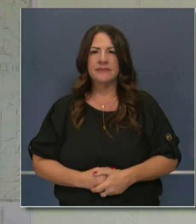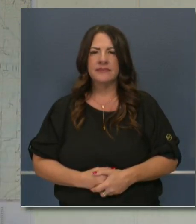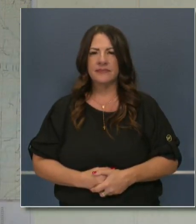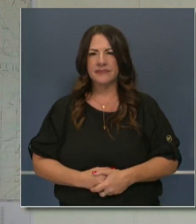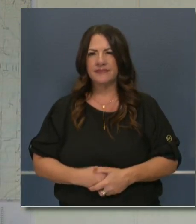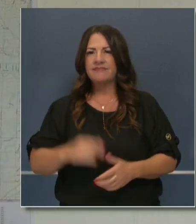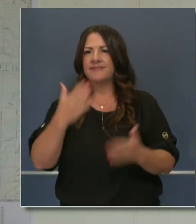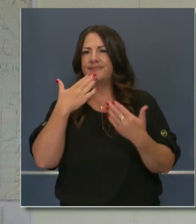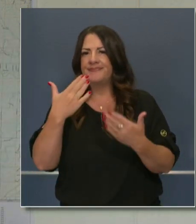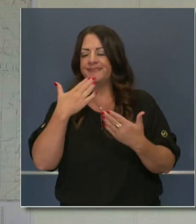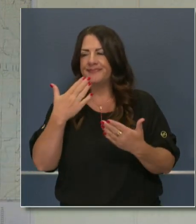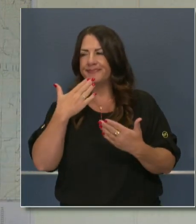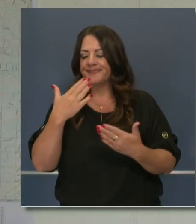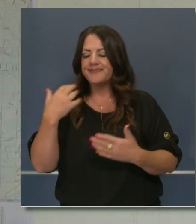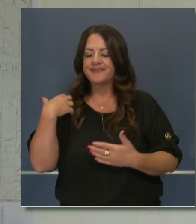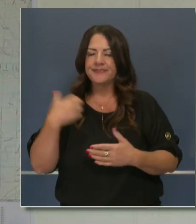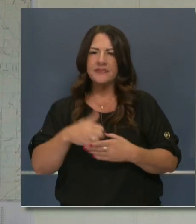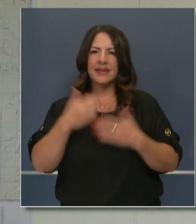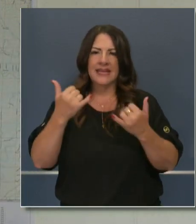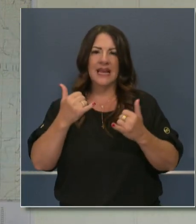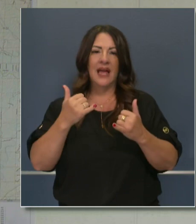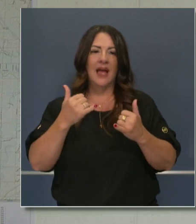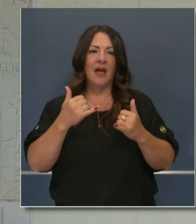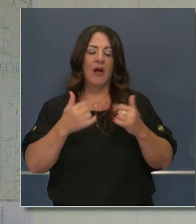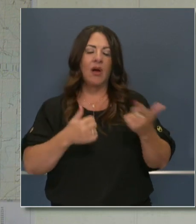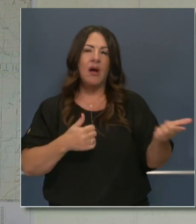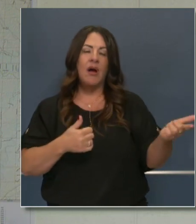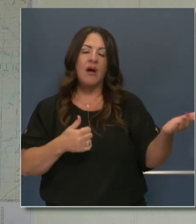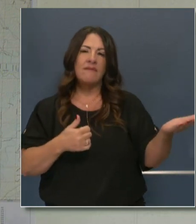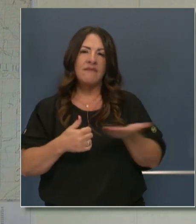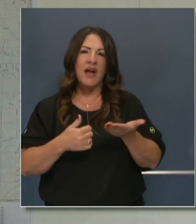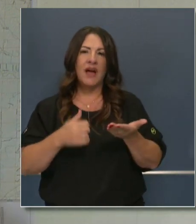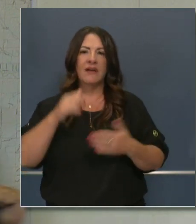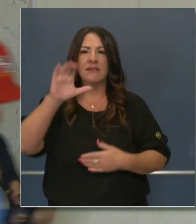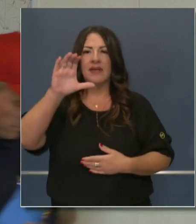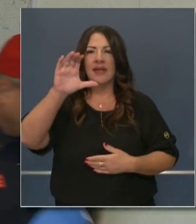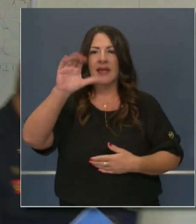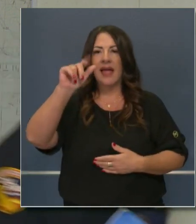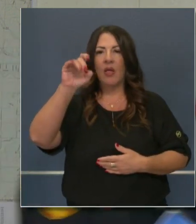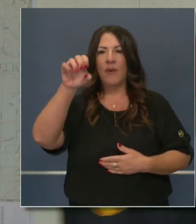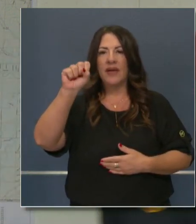Thank you, Chief. Now we'd like to invite up Cal OES Director Gerducci.